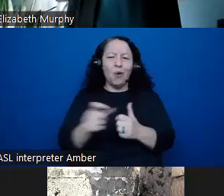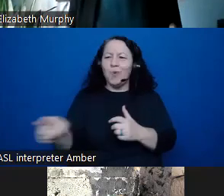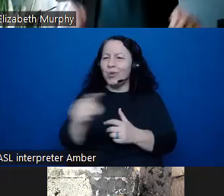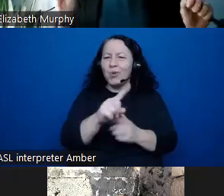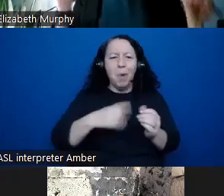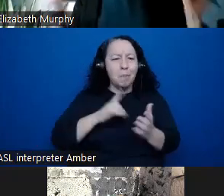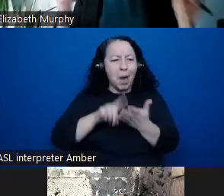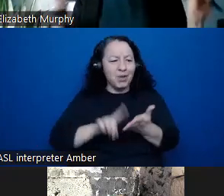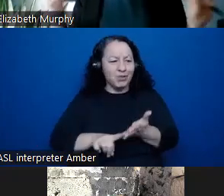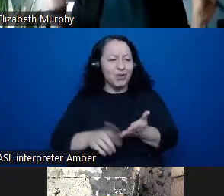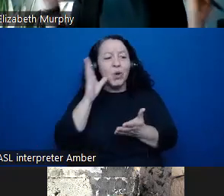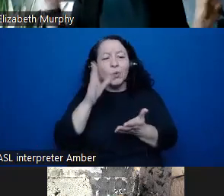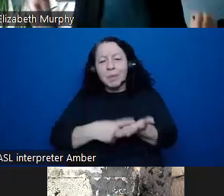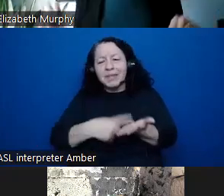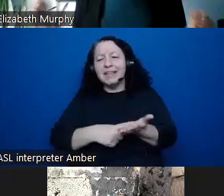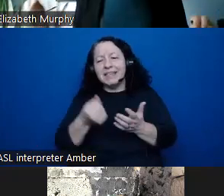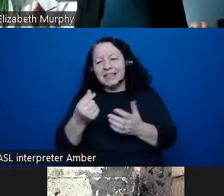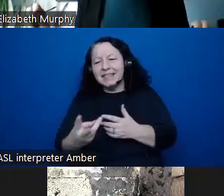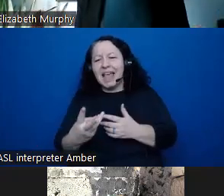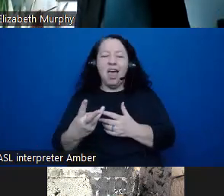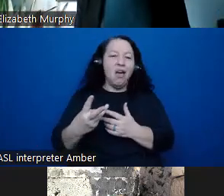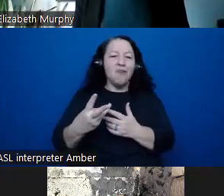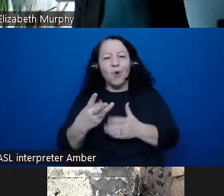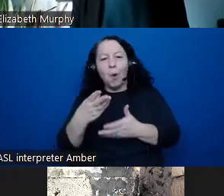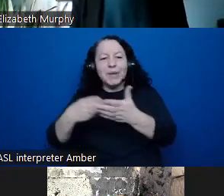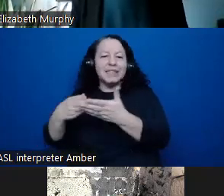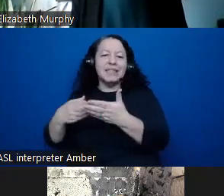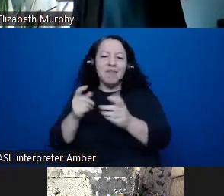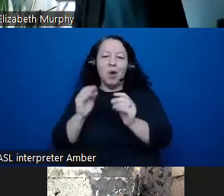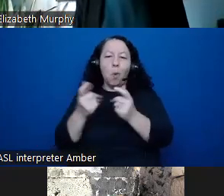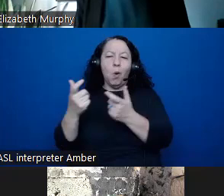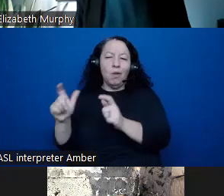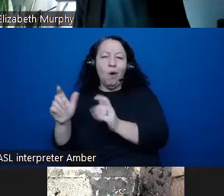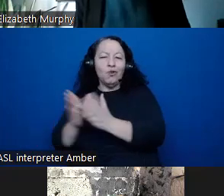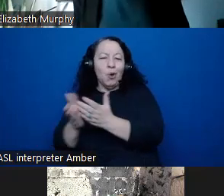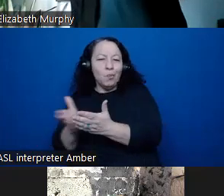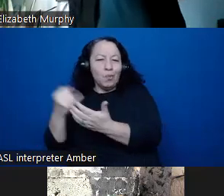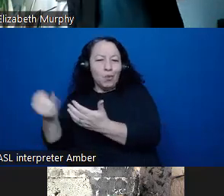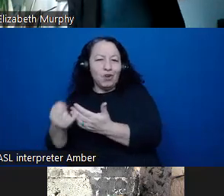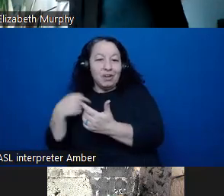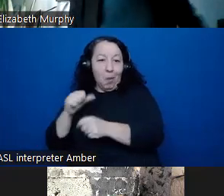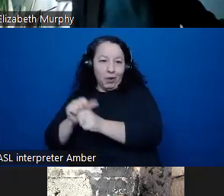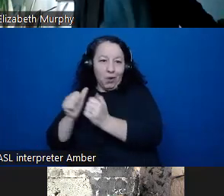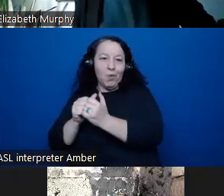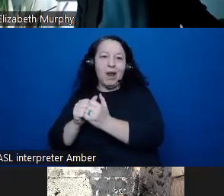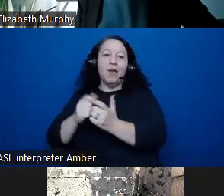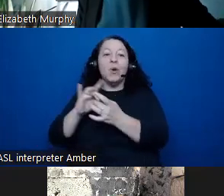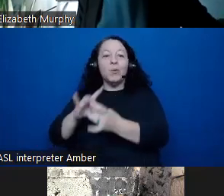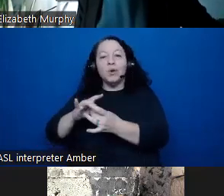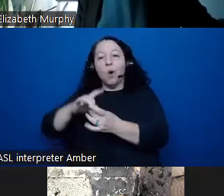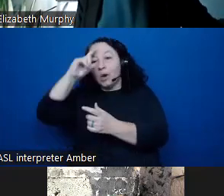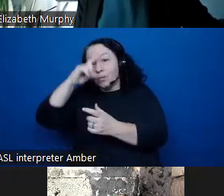discussing today represents several kind of snippets of a larger book project that I'm finishing on Roman and late antique potters in the